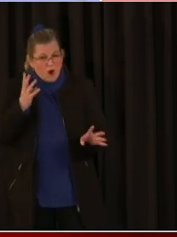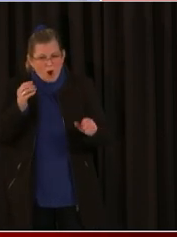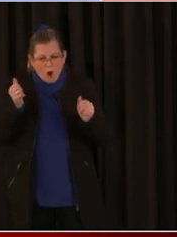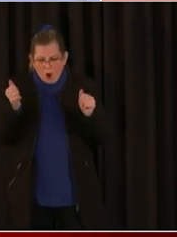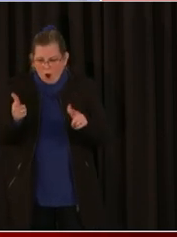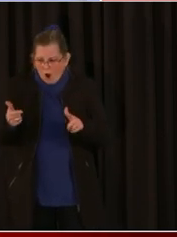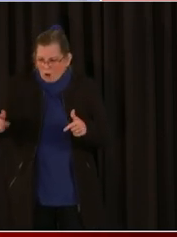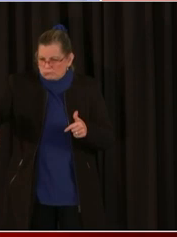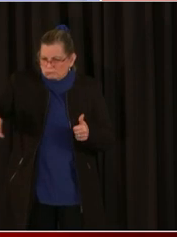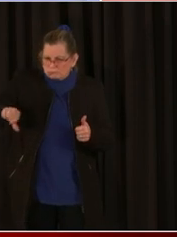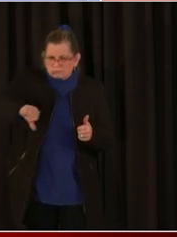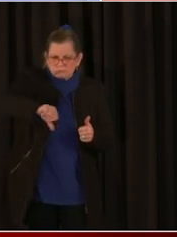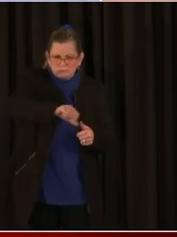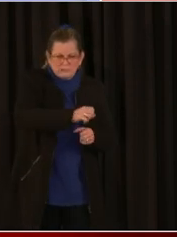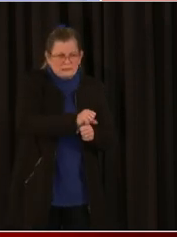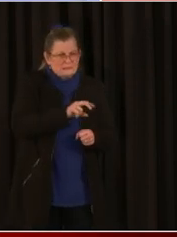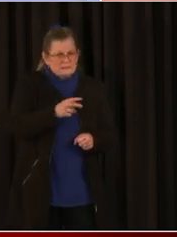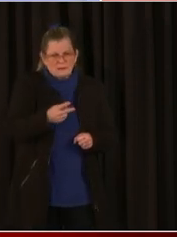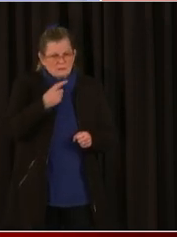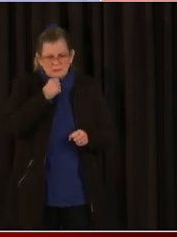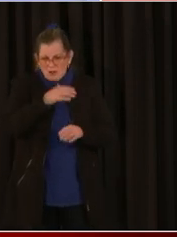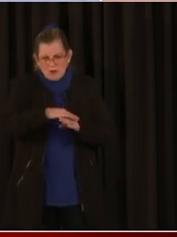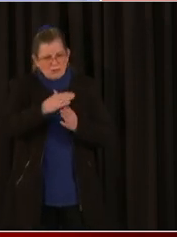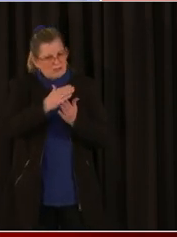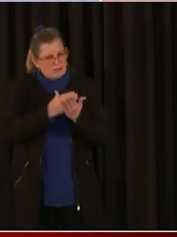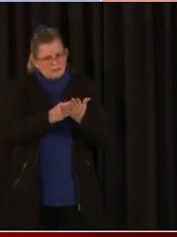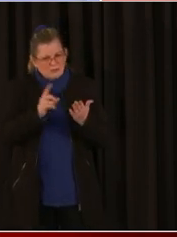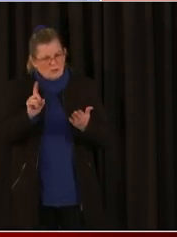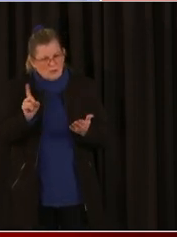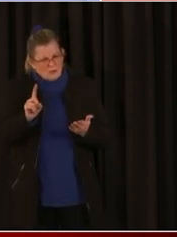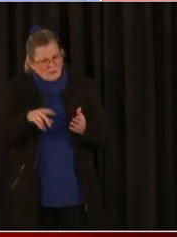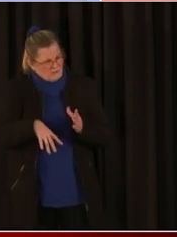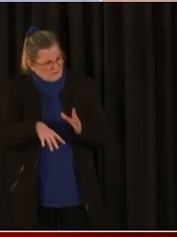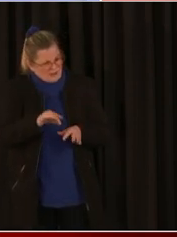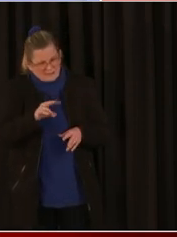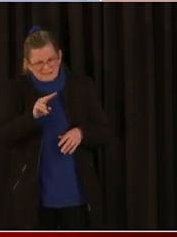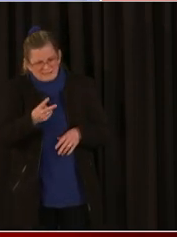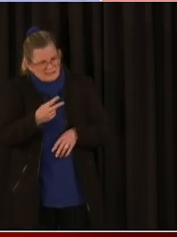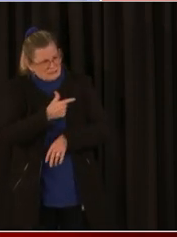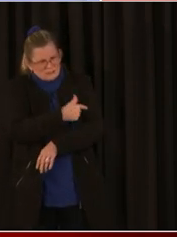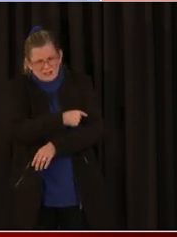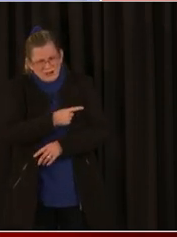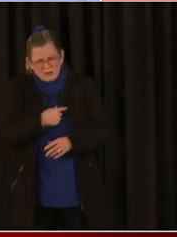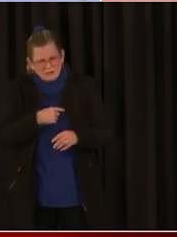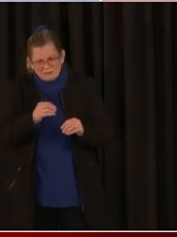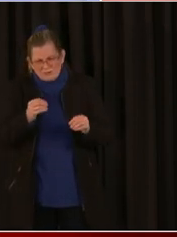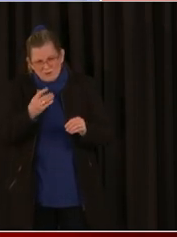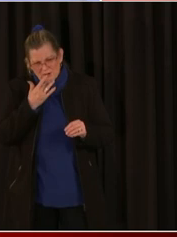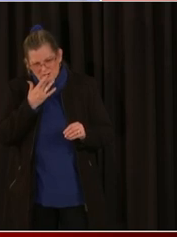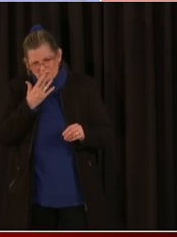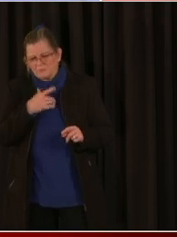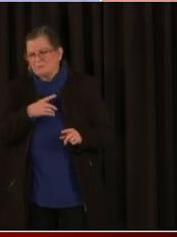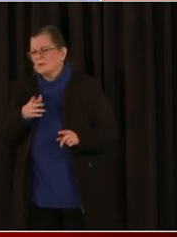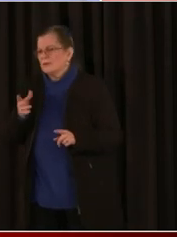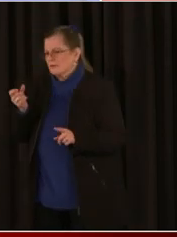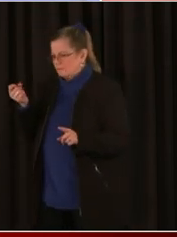turned away, given a list of other options where to go find their second shot, and have had no luck.